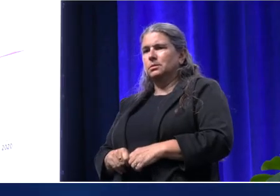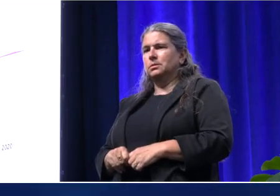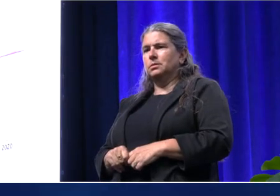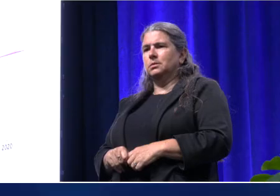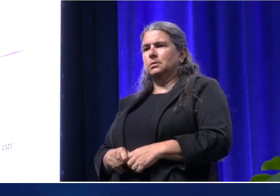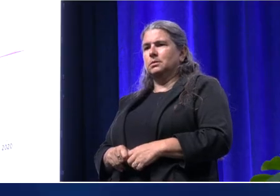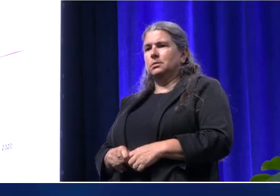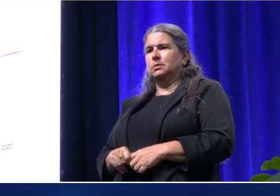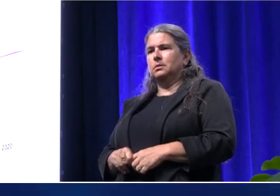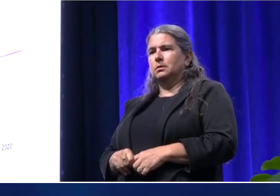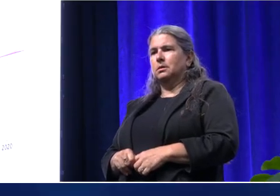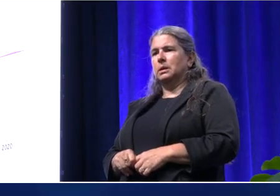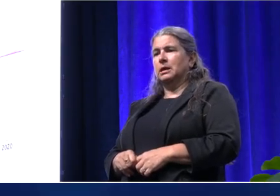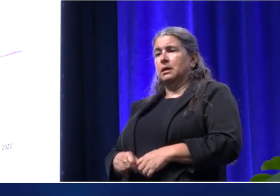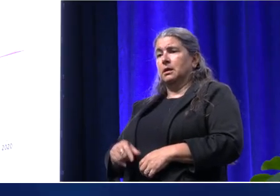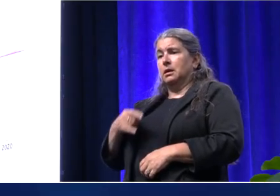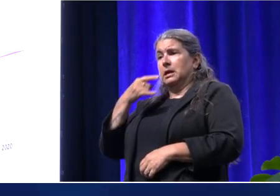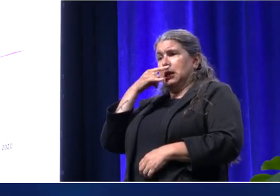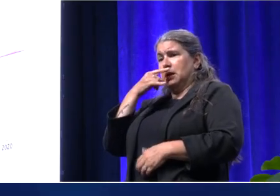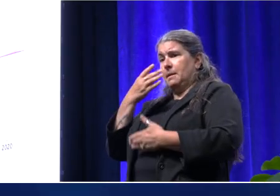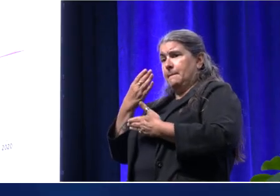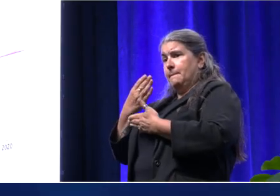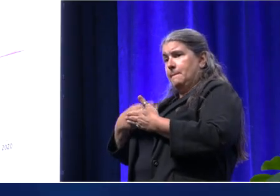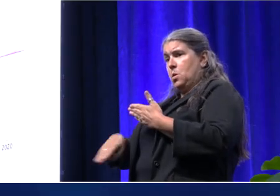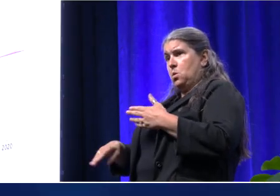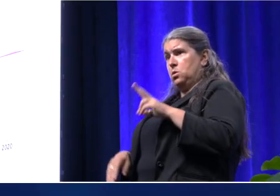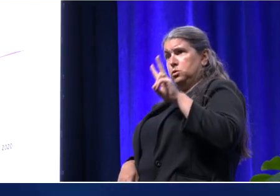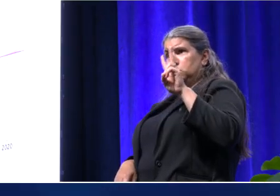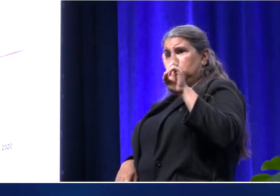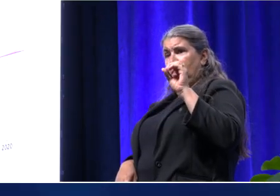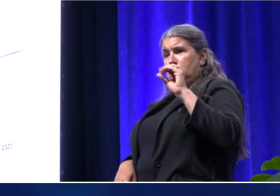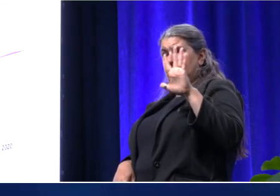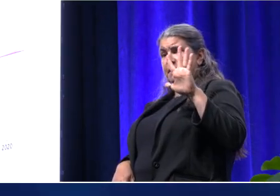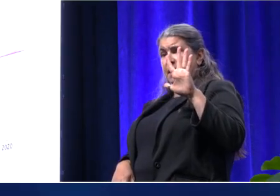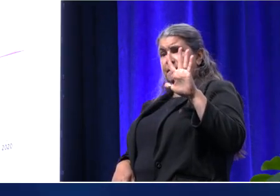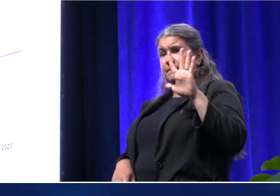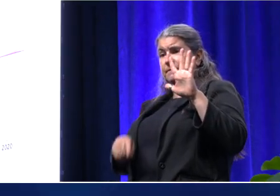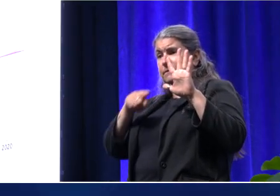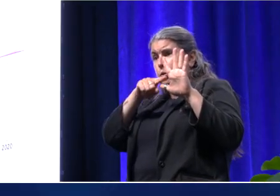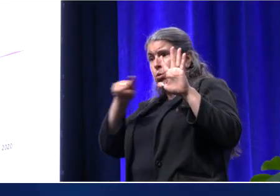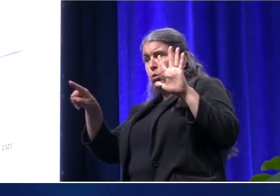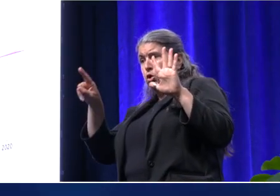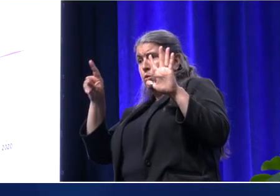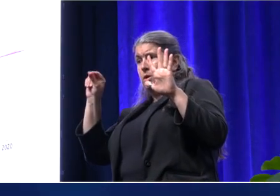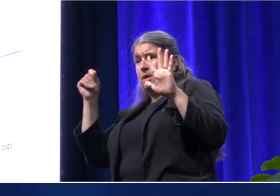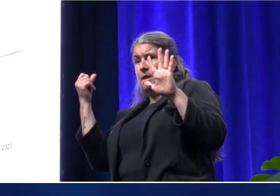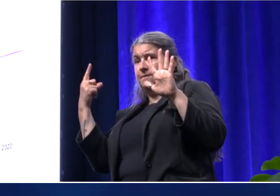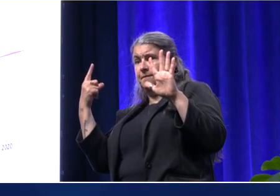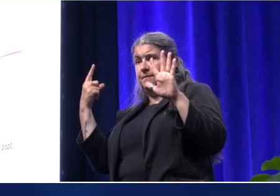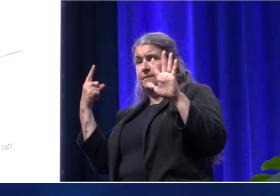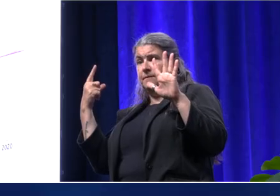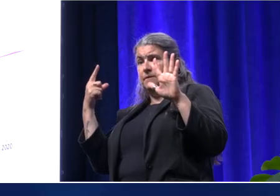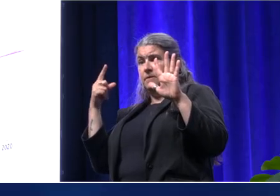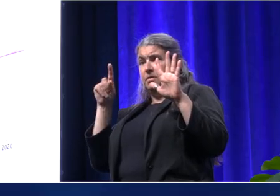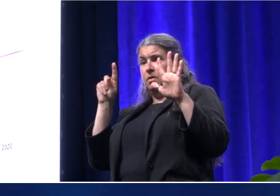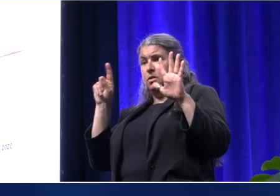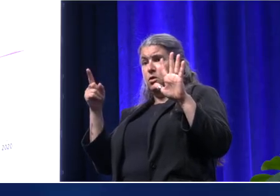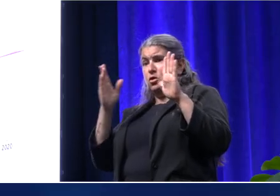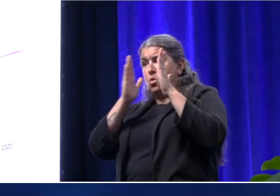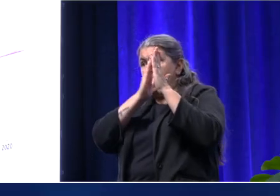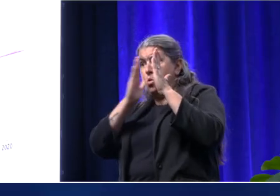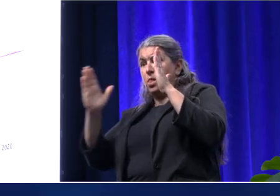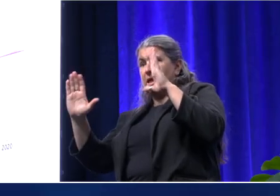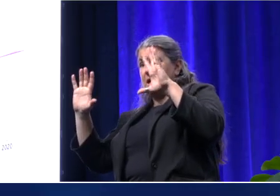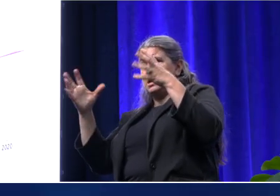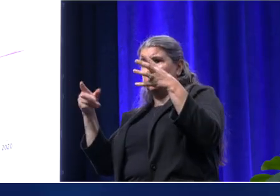is kids born between 2005 and 2011 are the only age bubble that